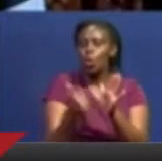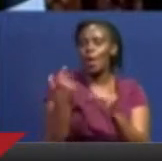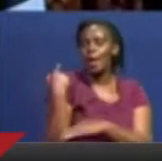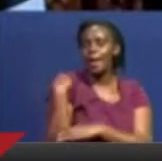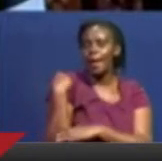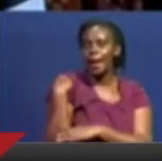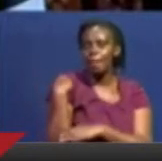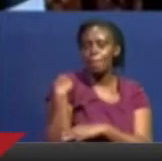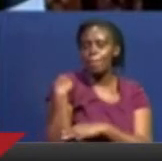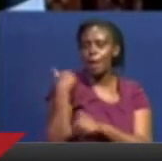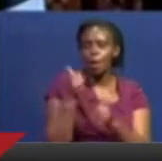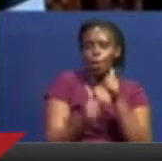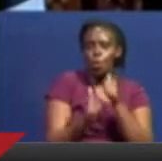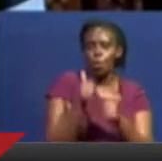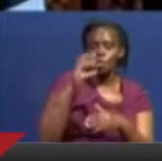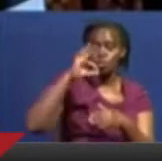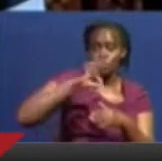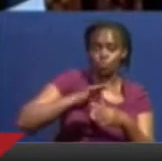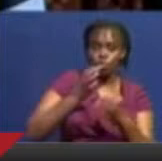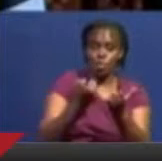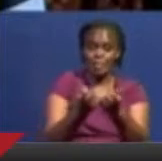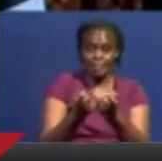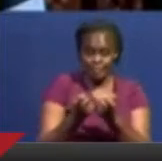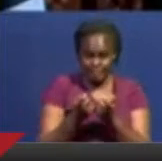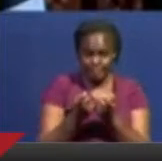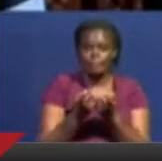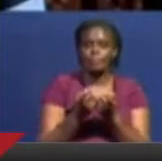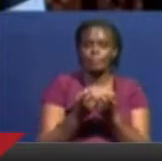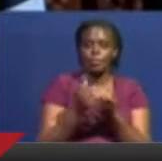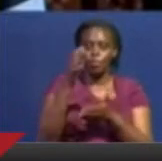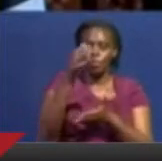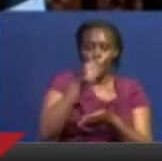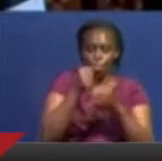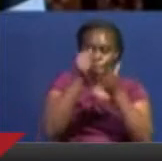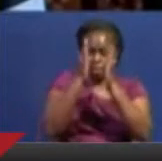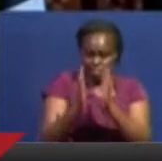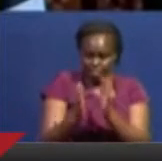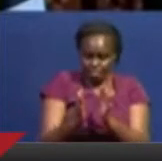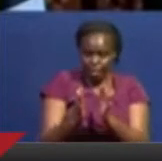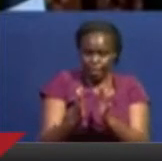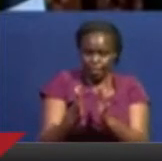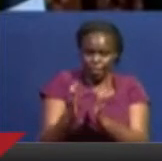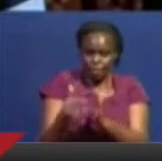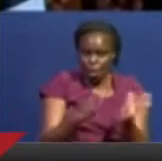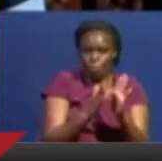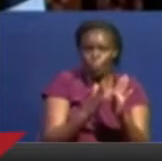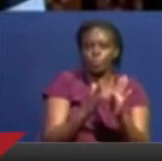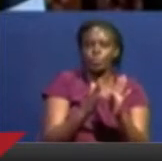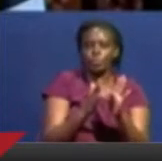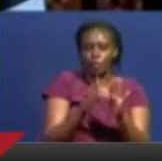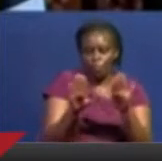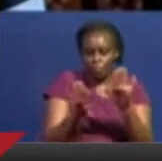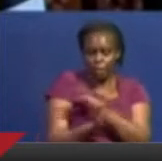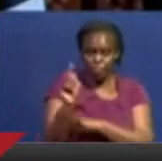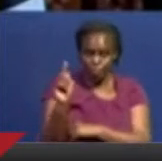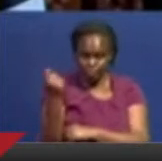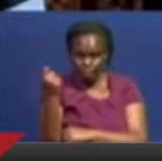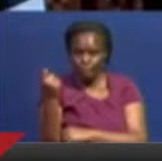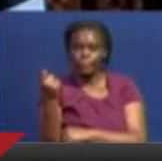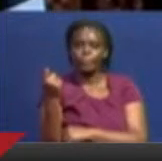the threshold for voting for the nomination of a person to fill the vacancy of the office of the Deputy